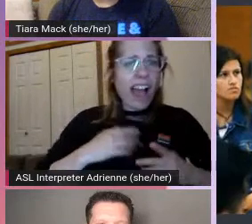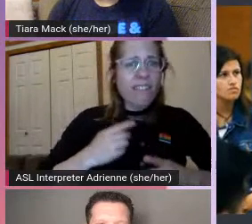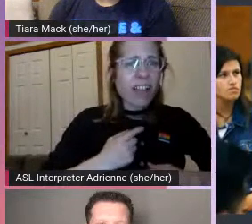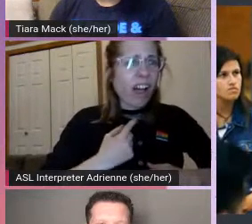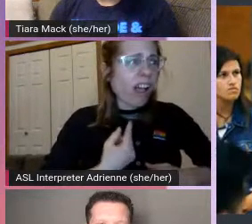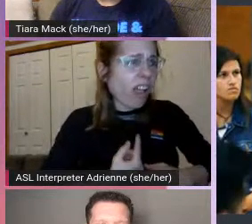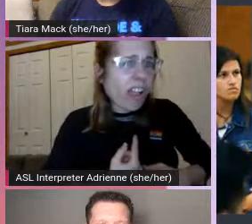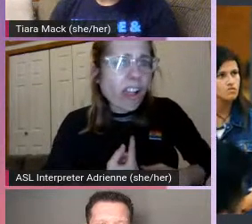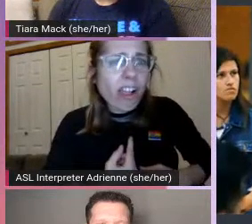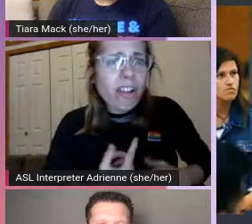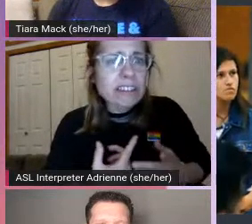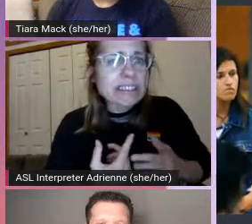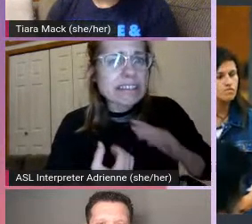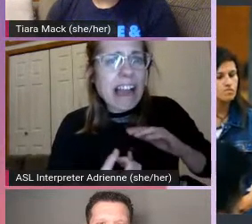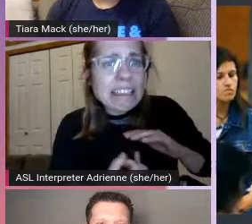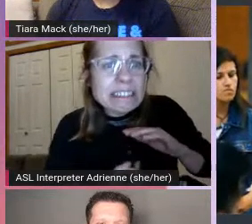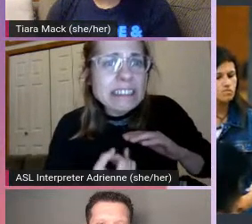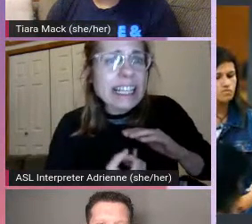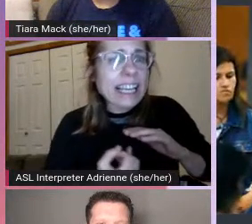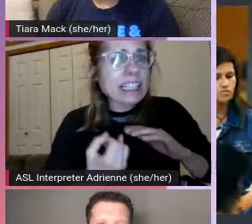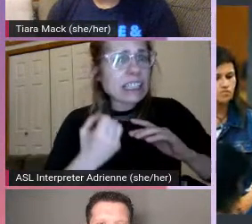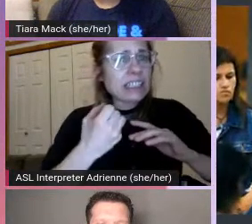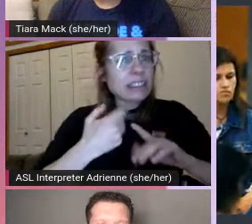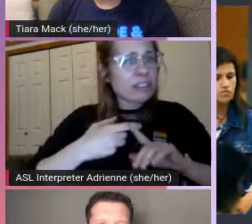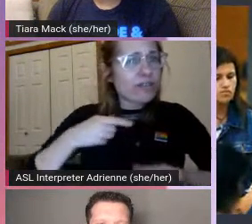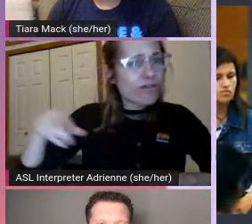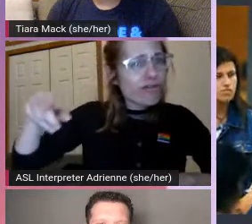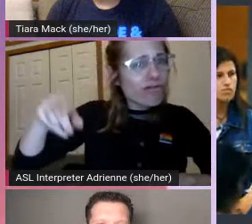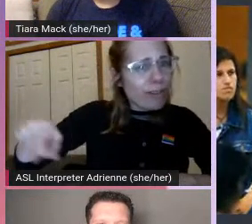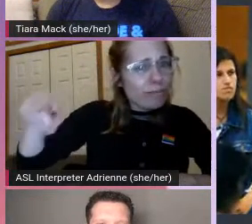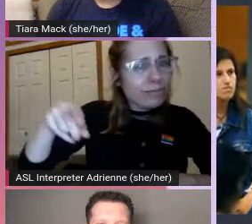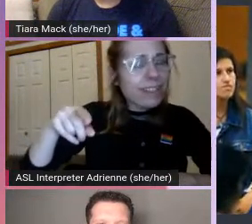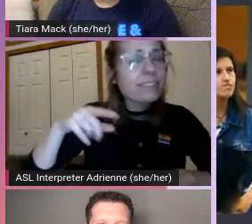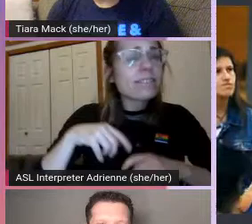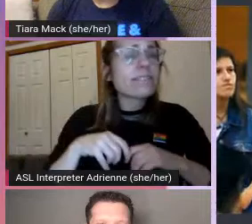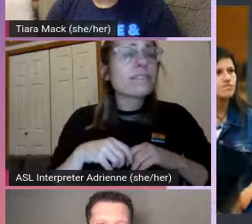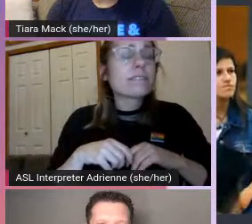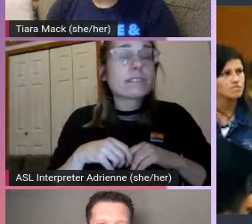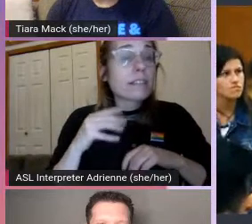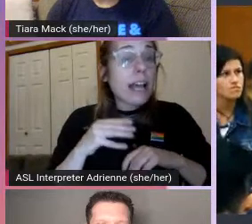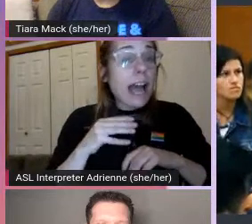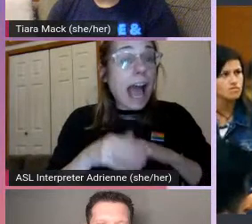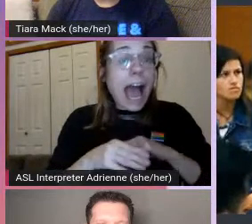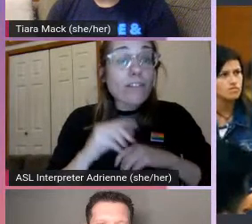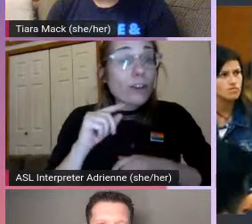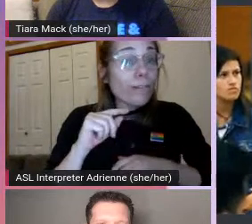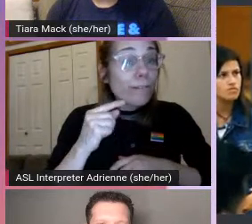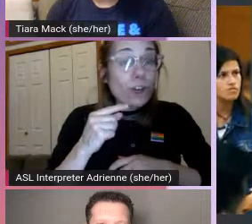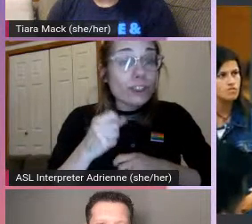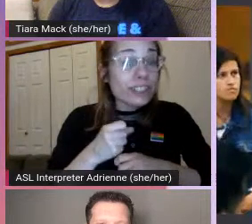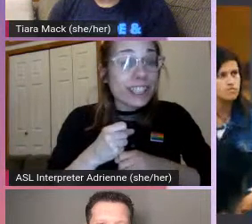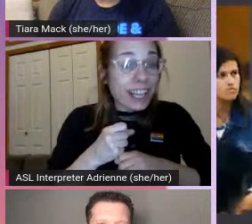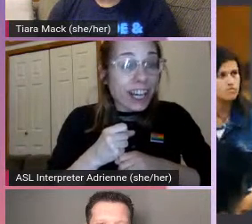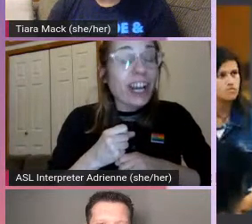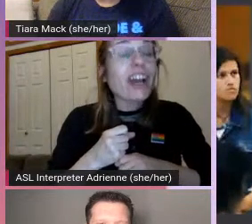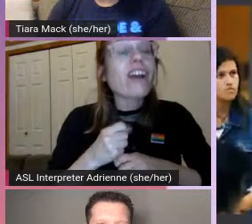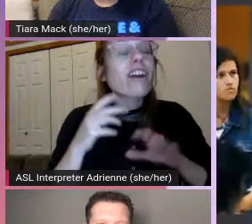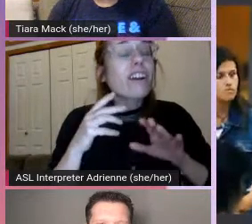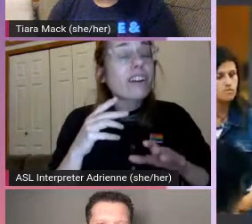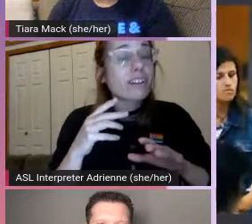isolated from my new peers. It was after my freshman year that I realized how far and how uncomfortable I was grappling